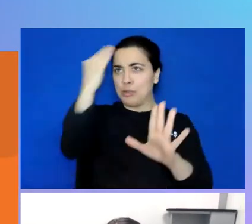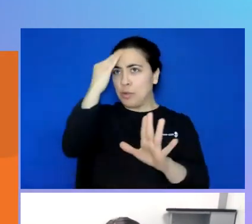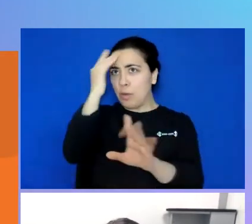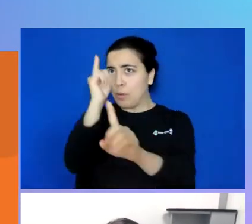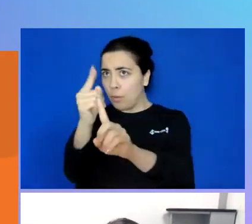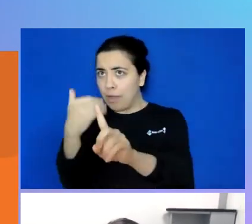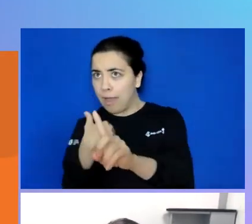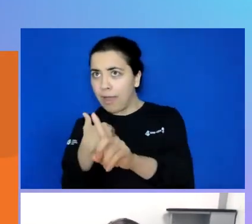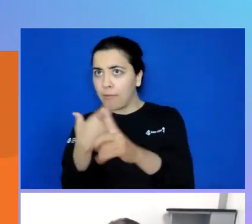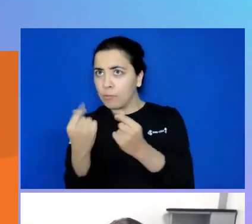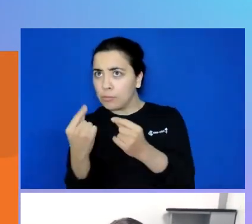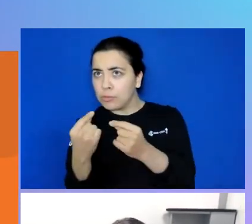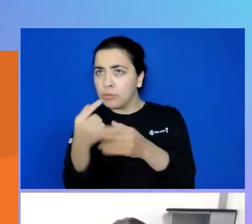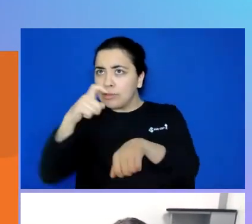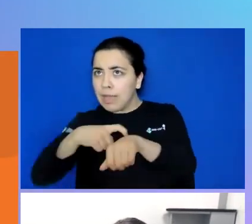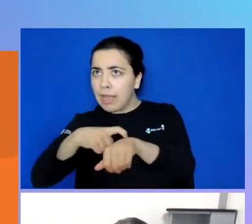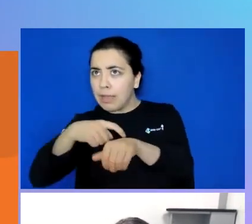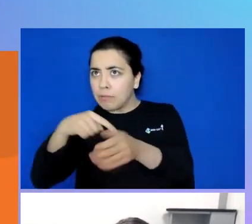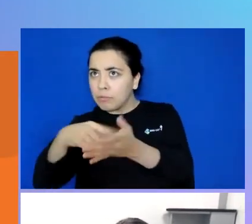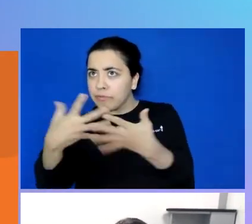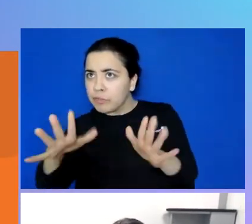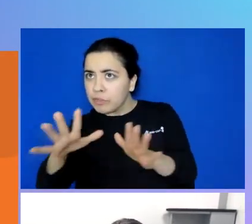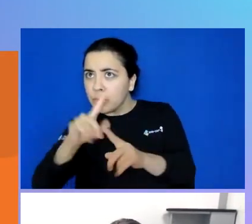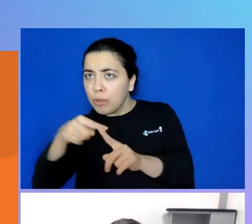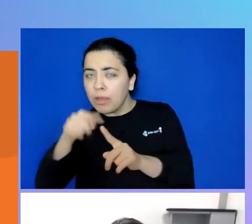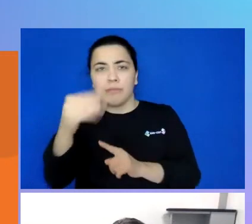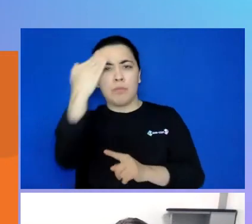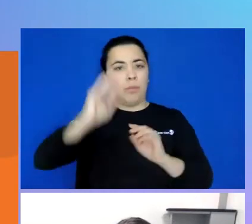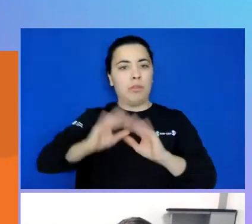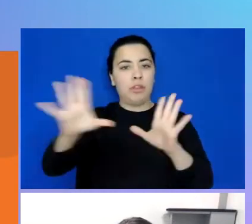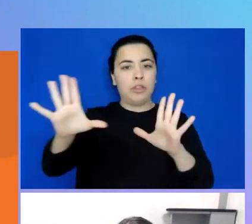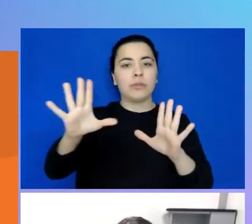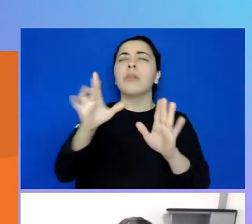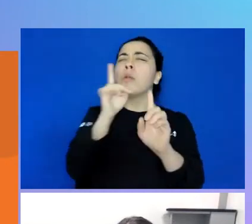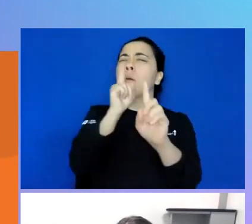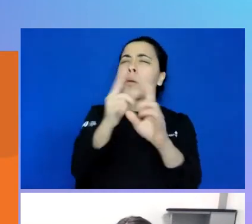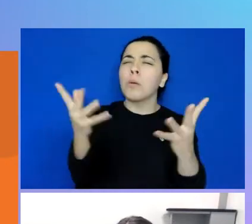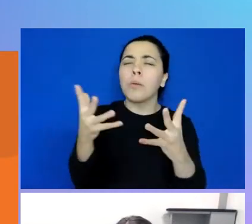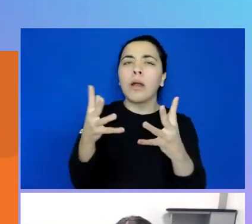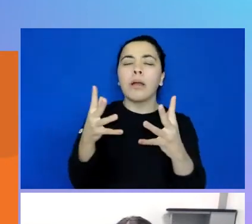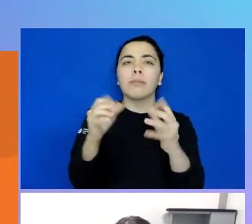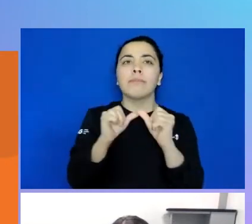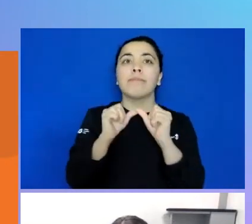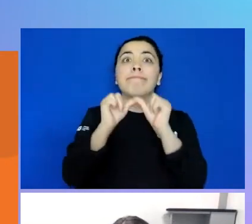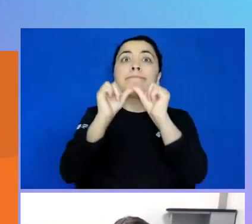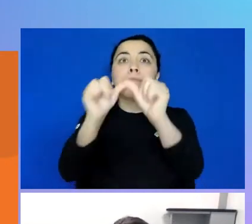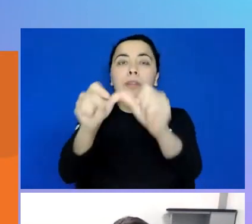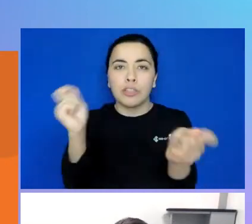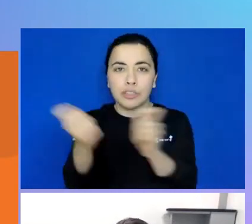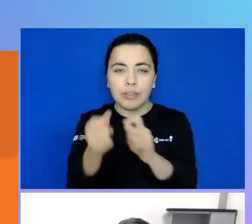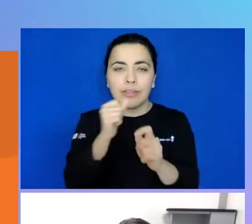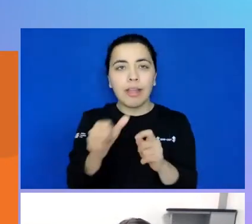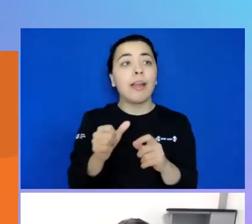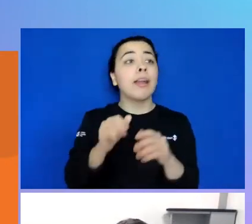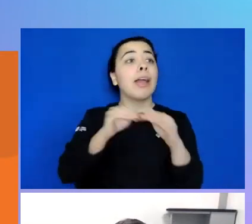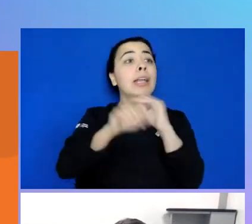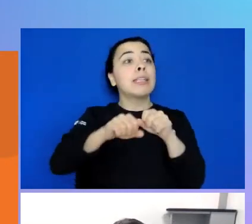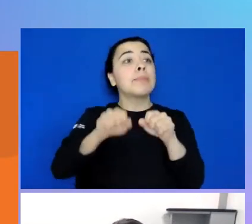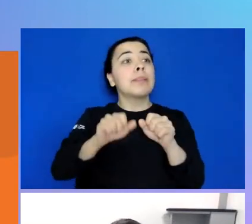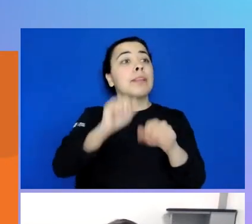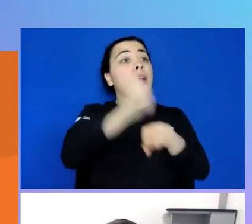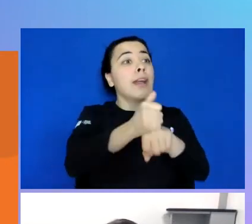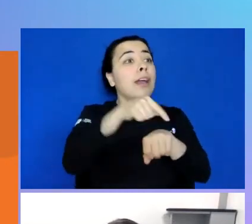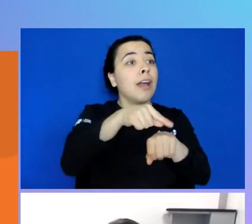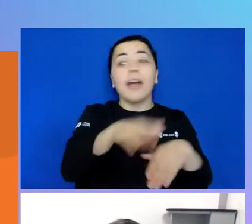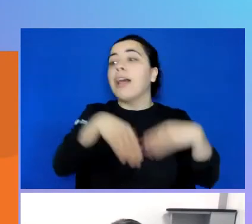for accessibility champions is to effect lasting change so that we don't neglect accessibility in the next project.